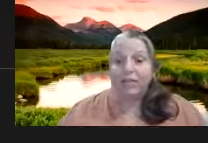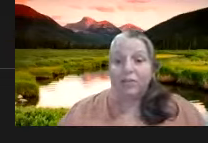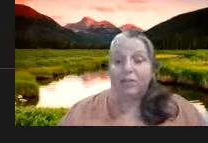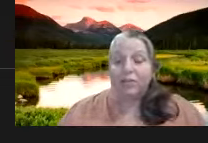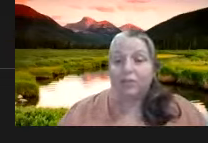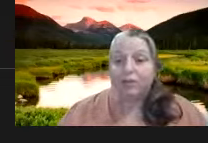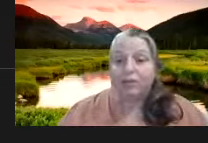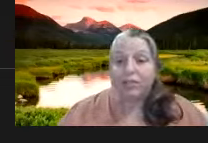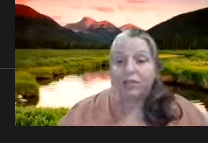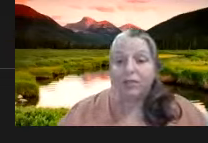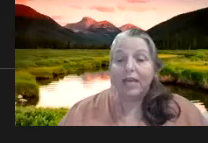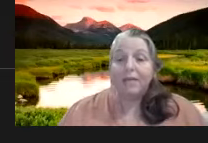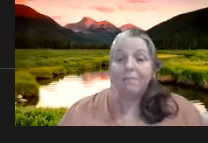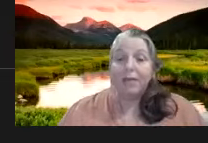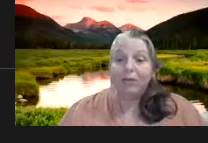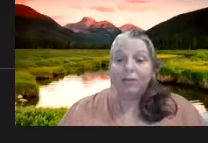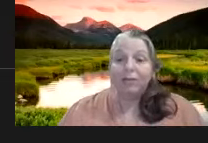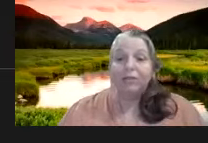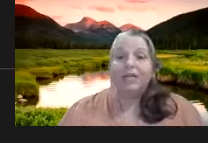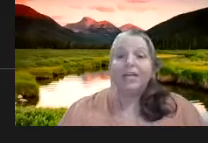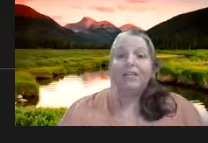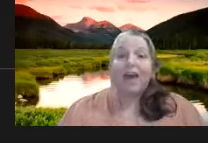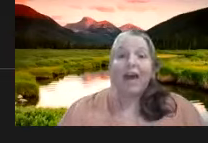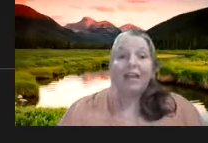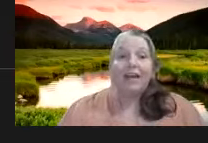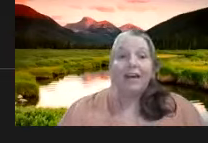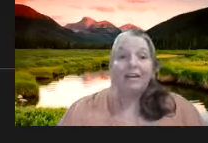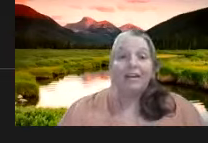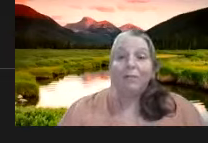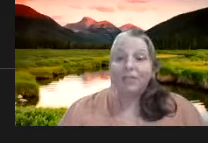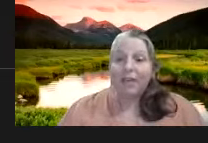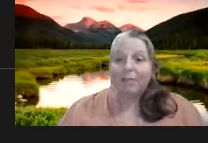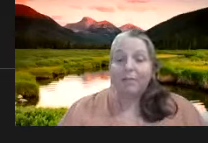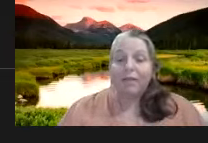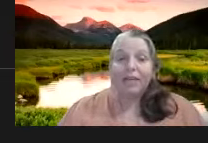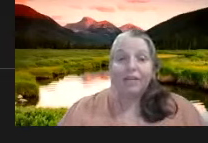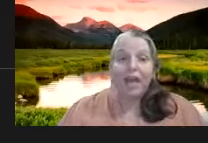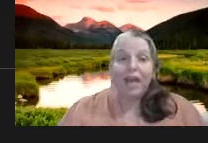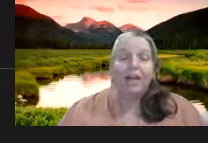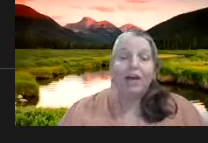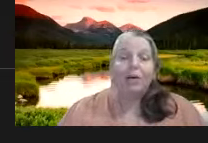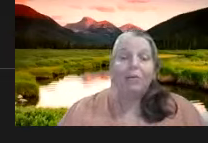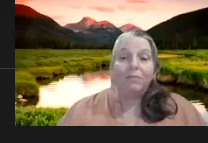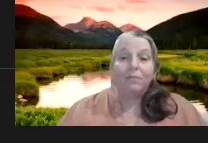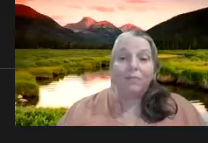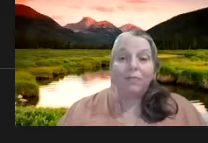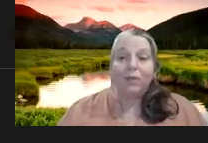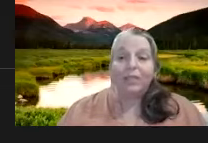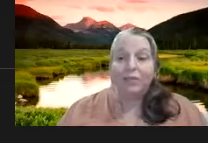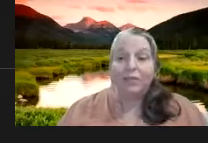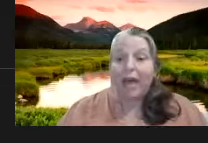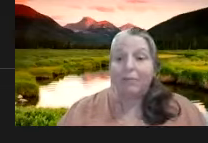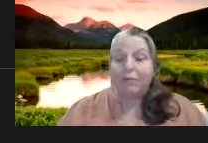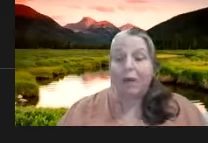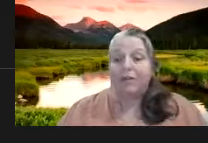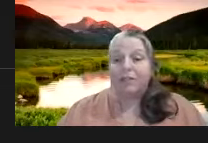divide issues, digital inclusion issues may preclude that information coming from the internet, we